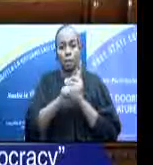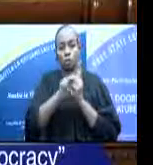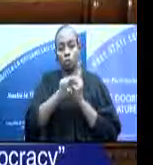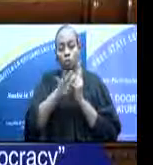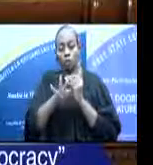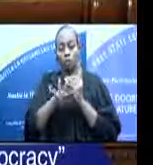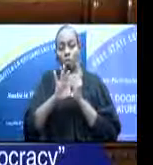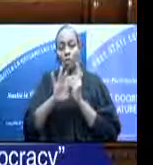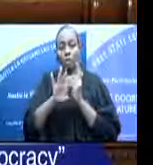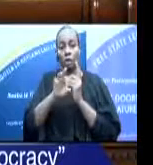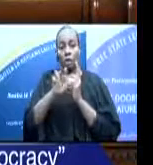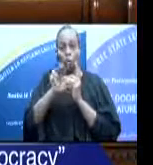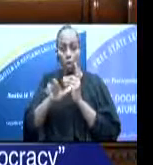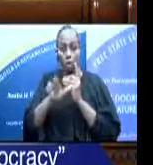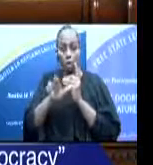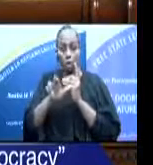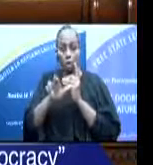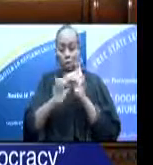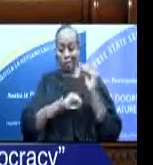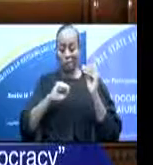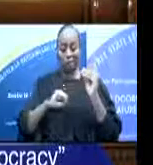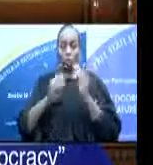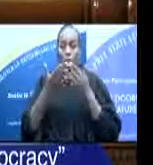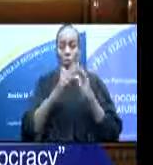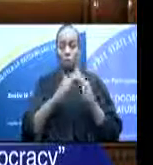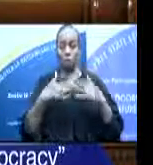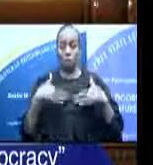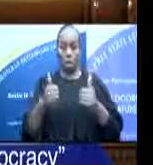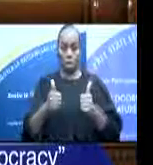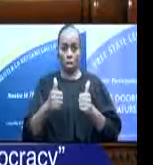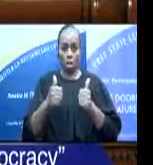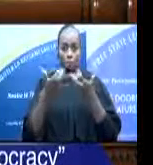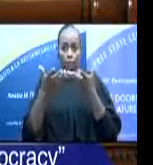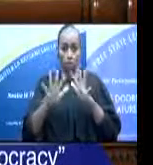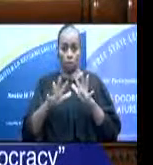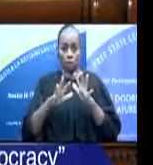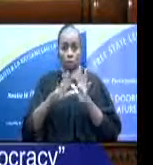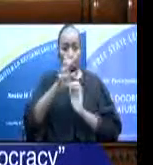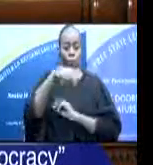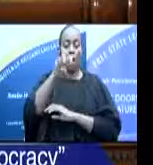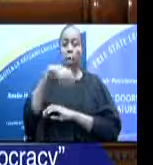2,423 community health care workers as part of the ward-based outreach.